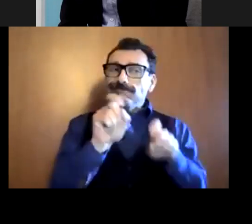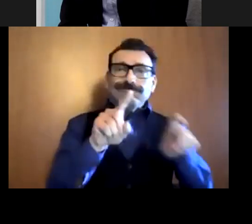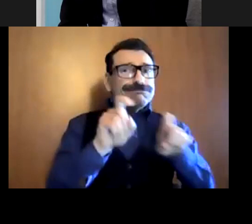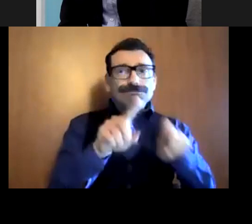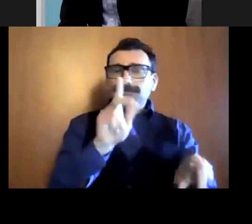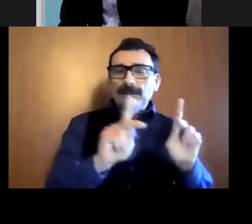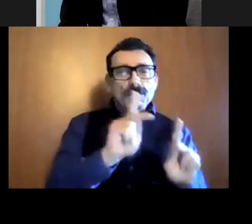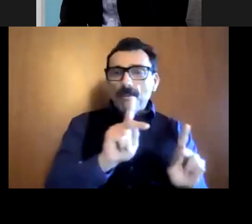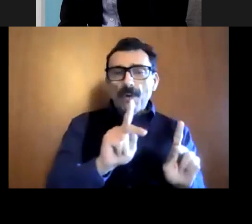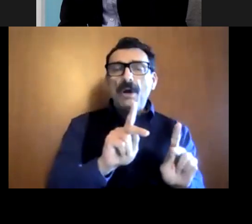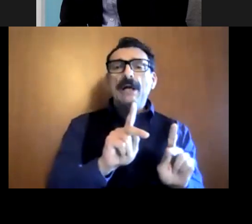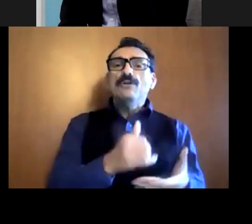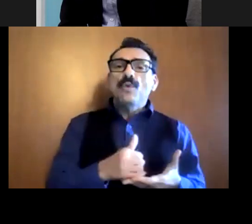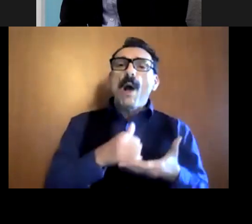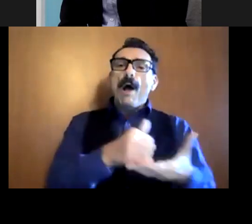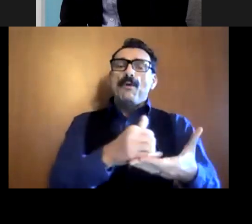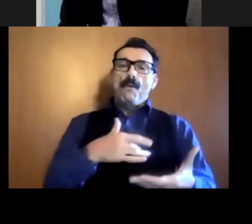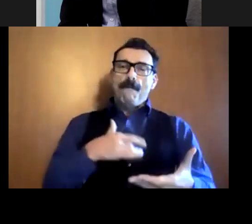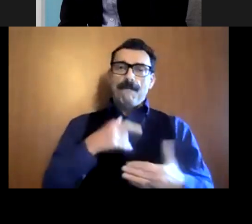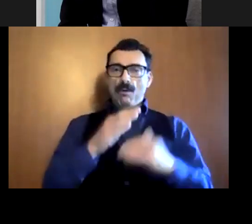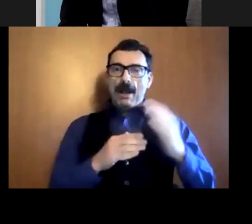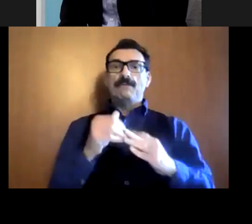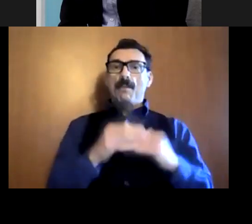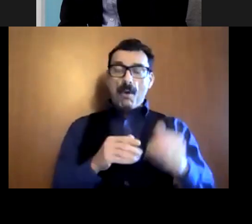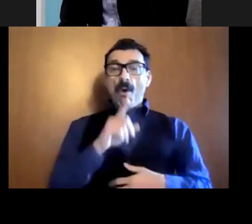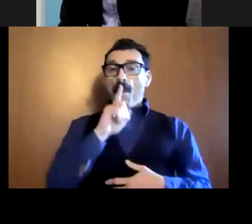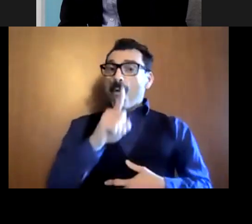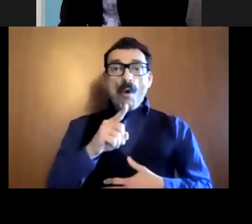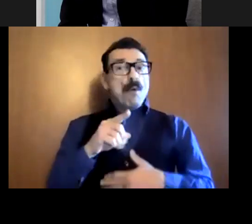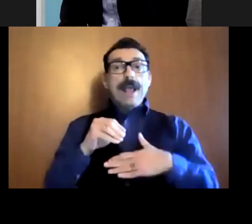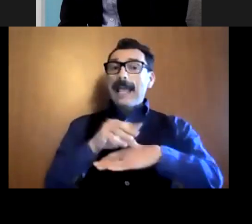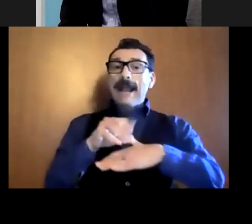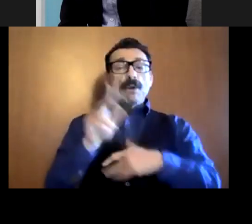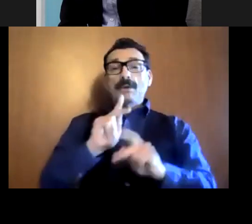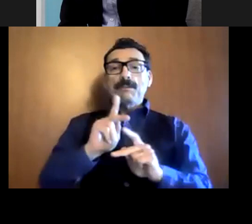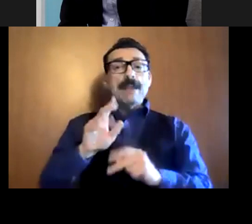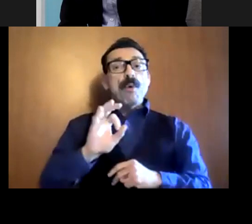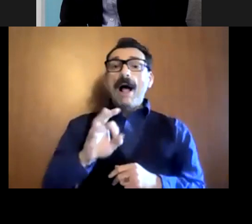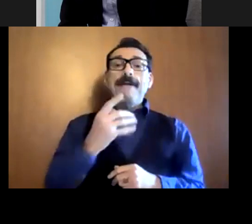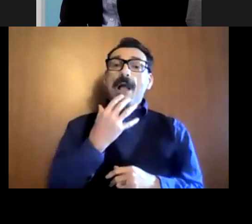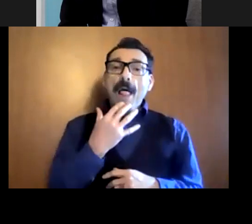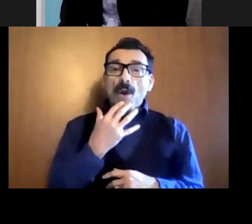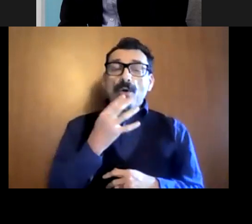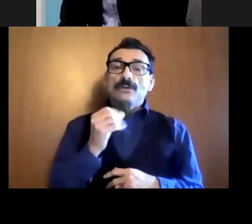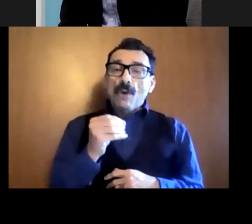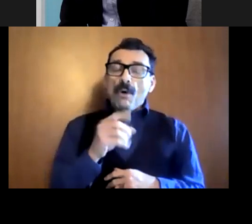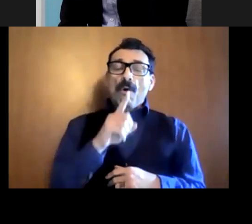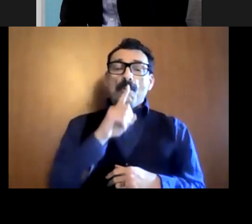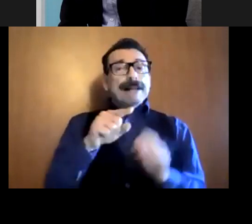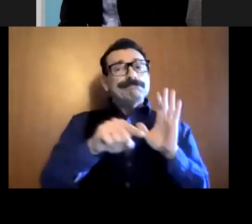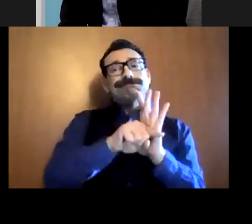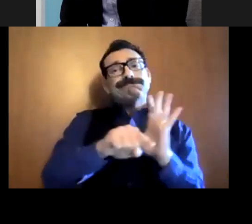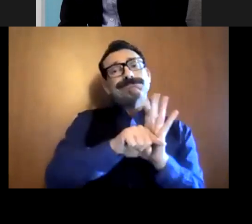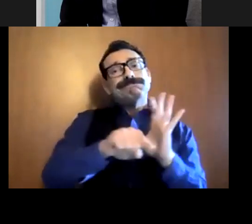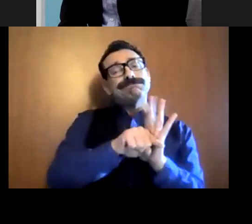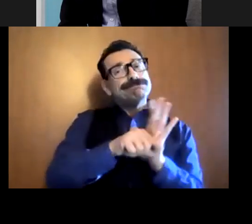it is something that will adversely impact our people of color in particular in a detrimental way that is disproportionate